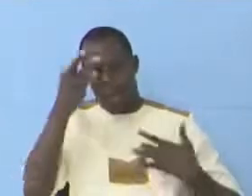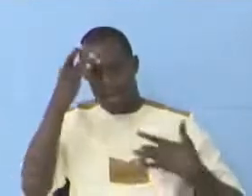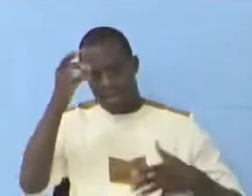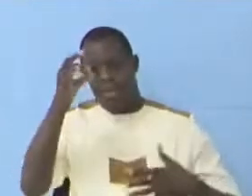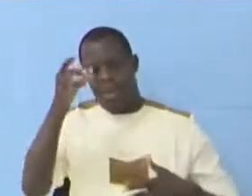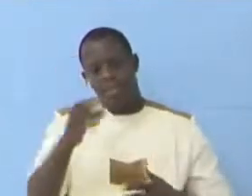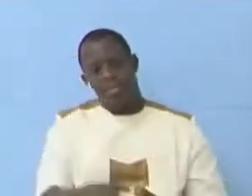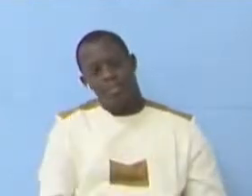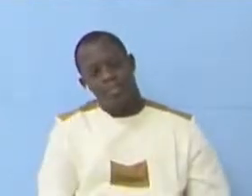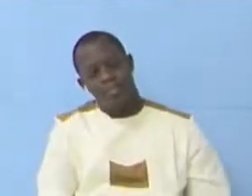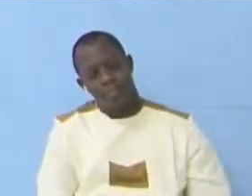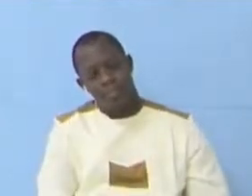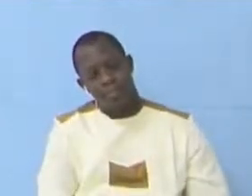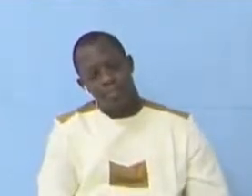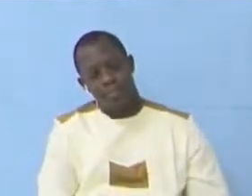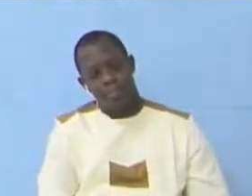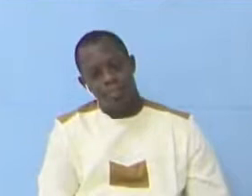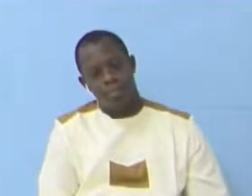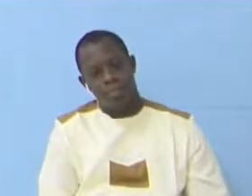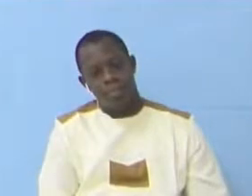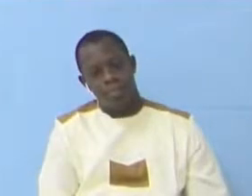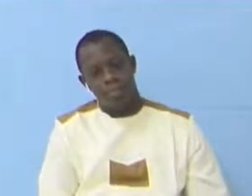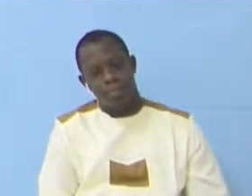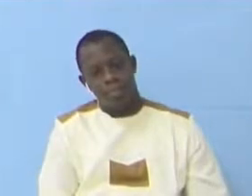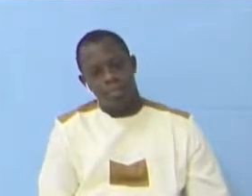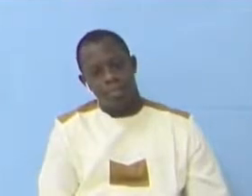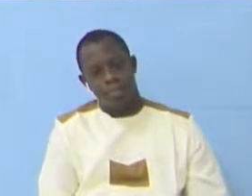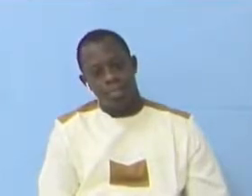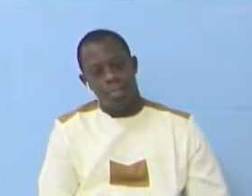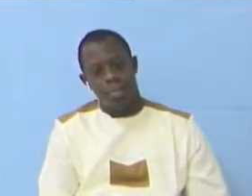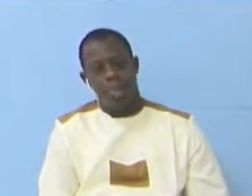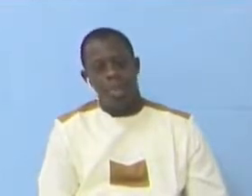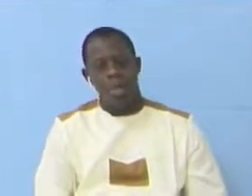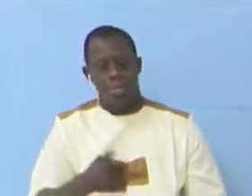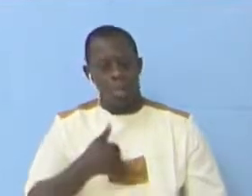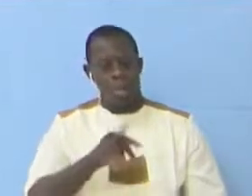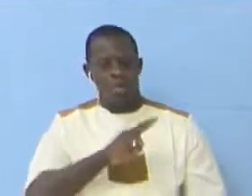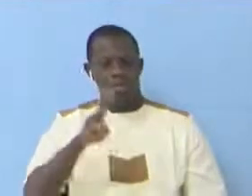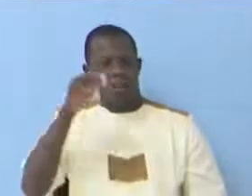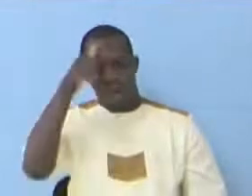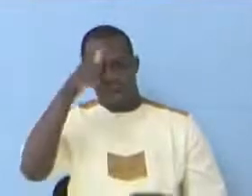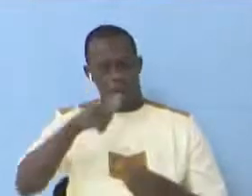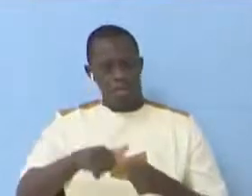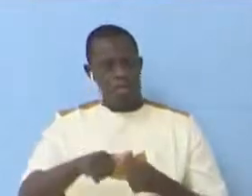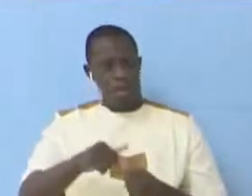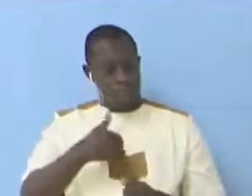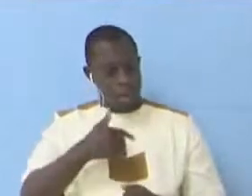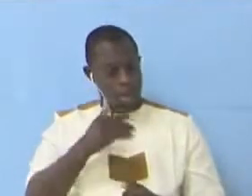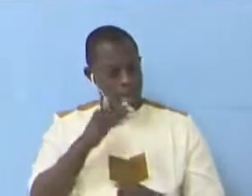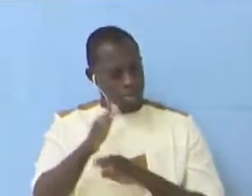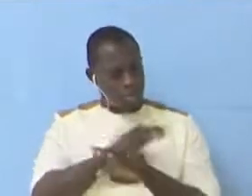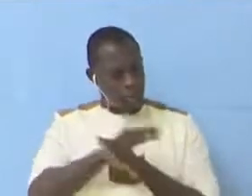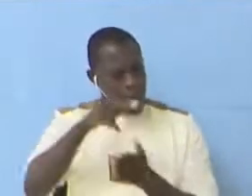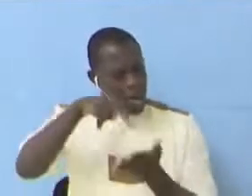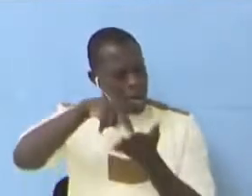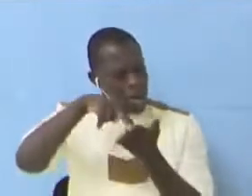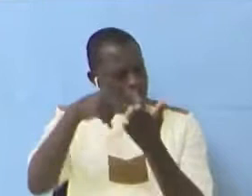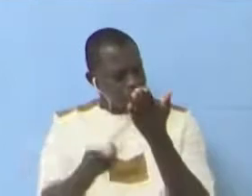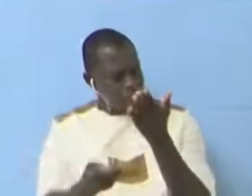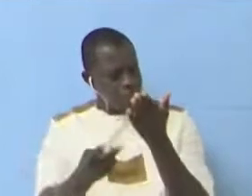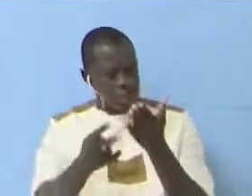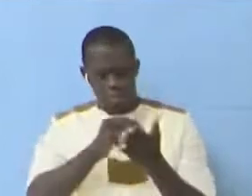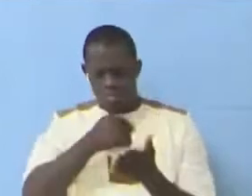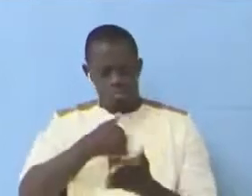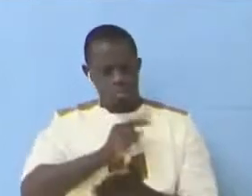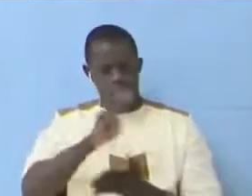ne mu ngi jëm ci suma paj jamono jooju. And I couldn't remember that I fell down. te jamono boobu daal mënuma